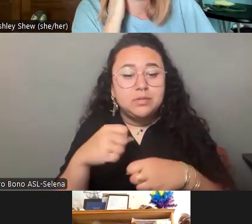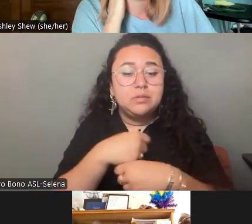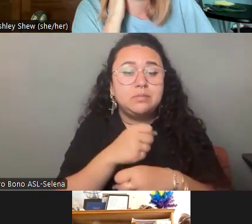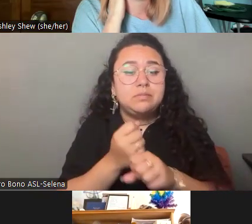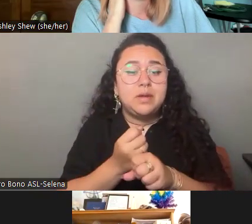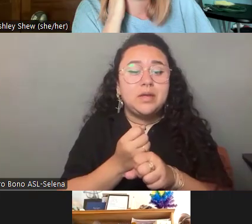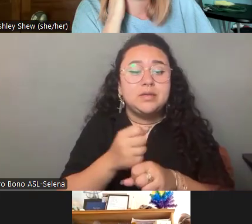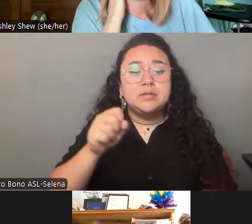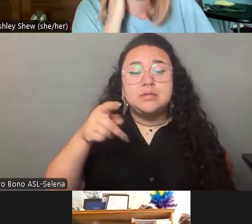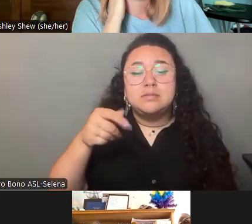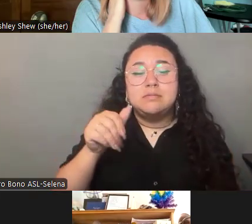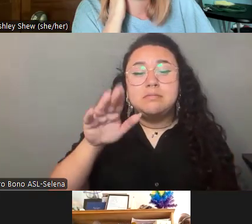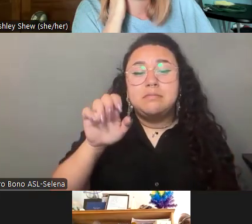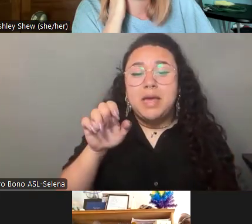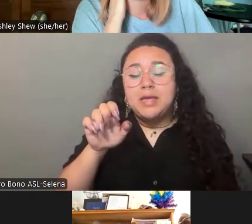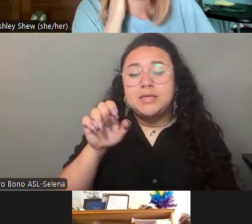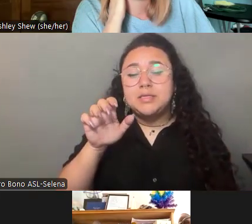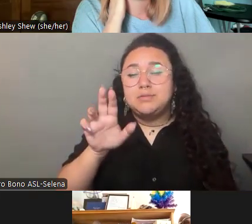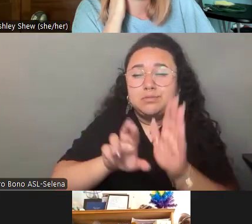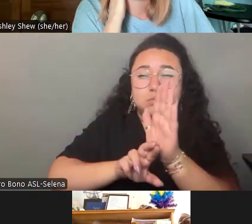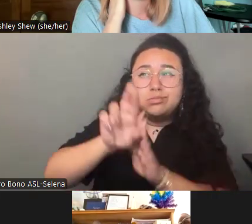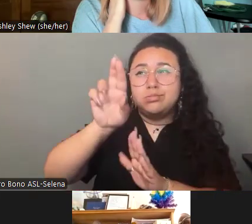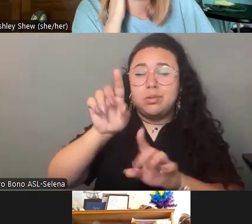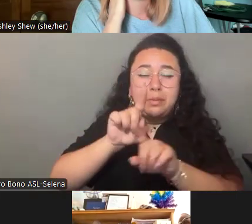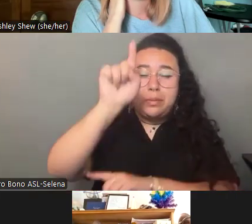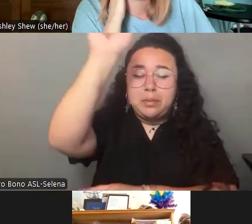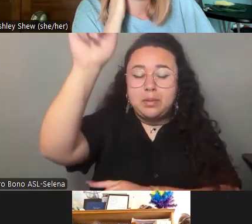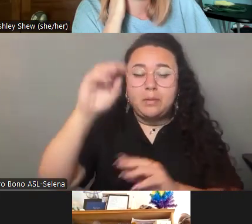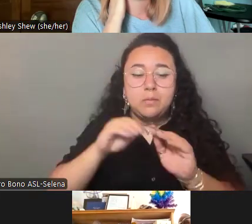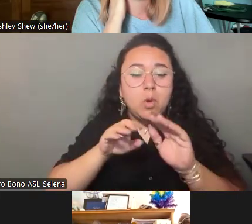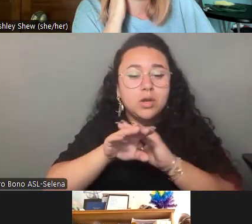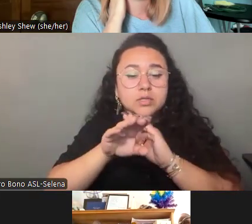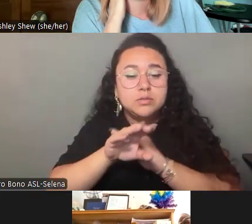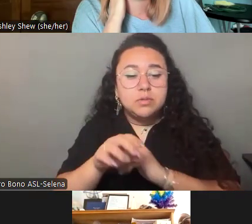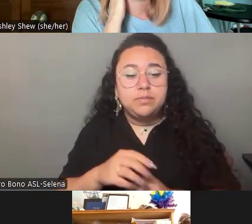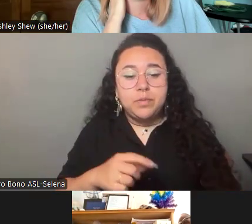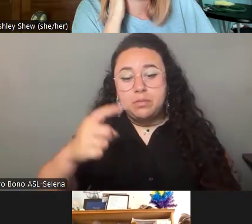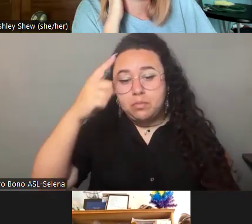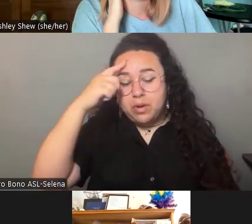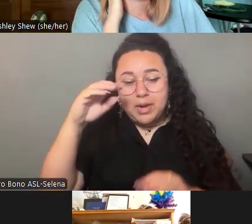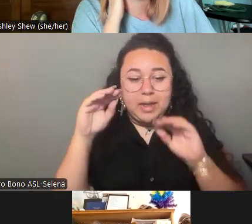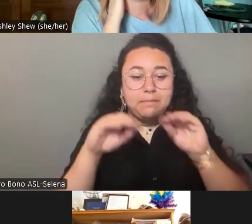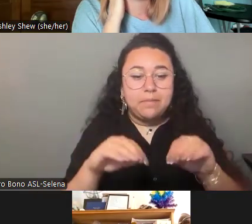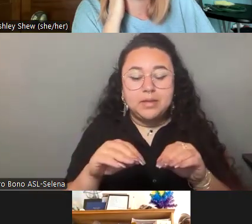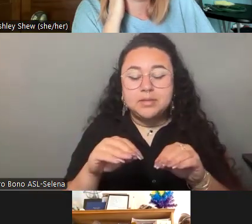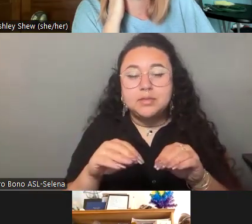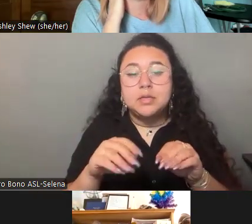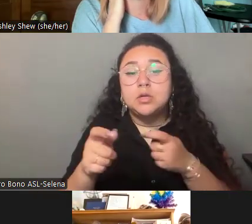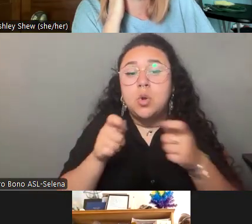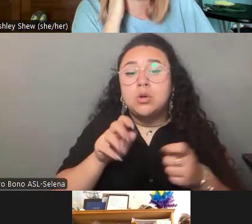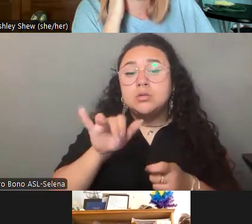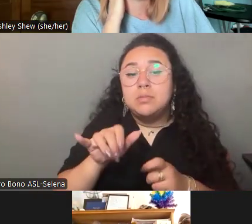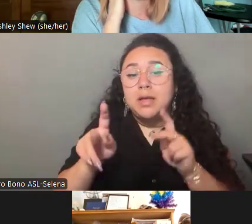space travel more accessible, being able to make brain implants more directed by the people for whom they are